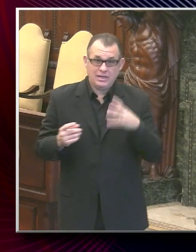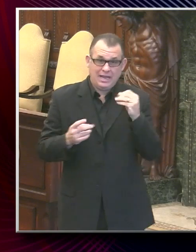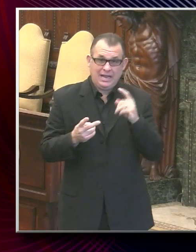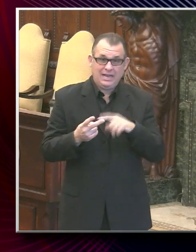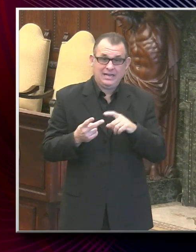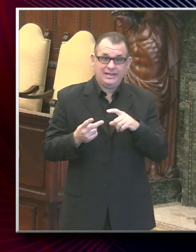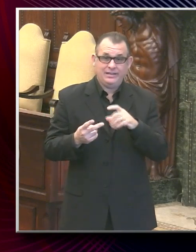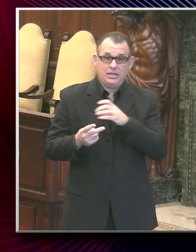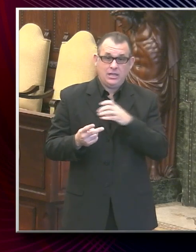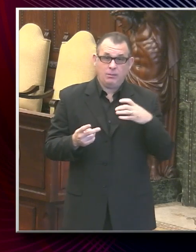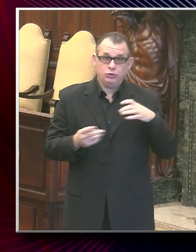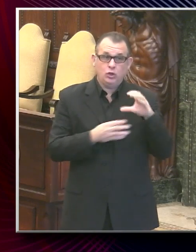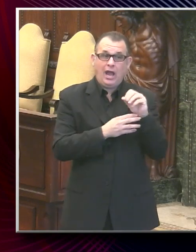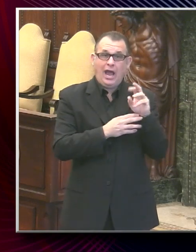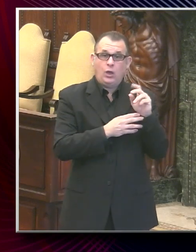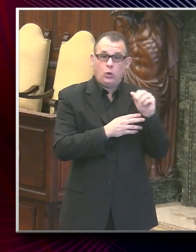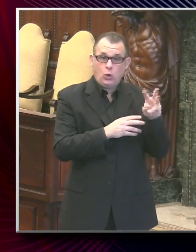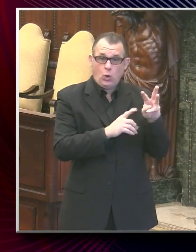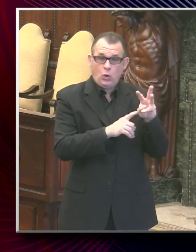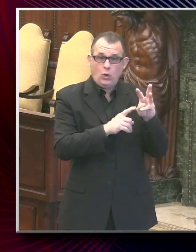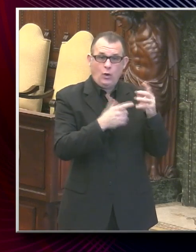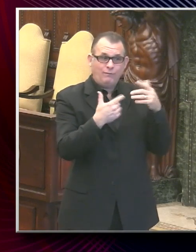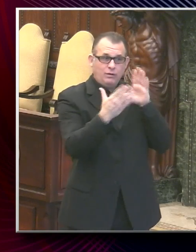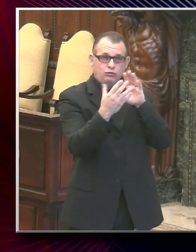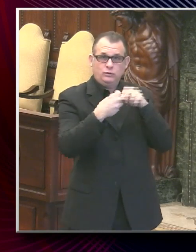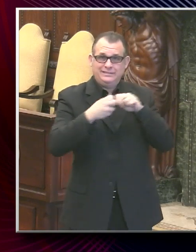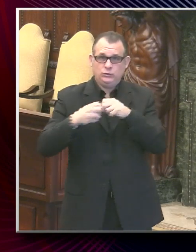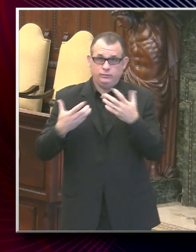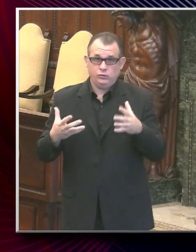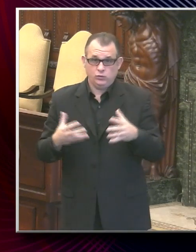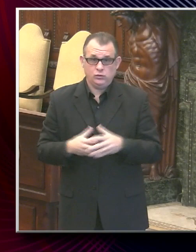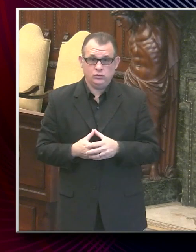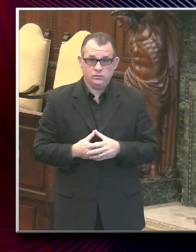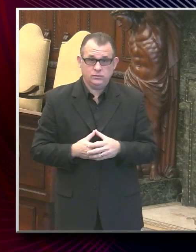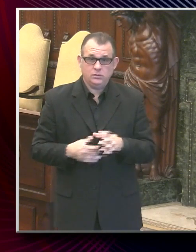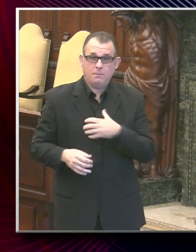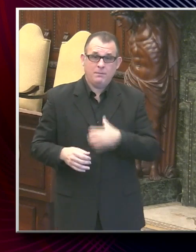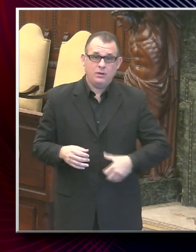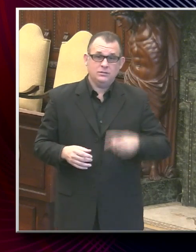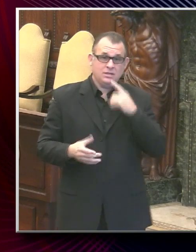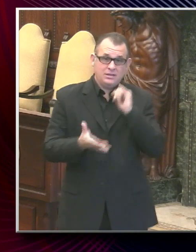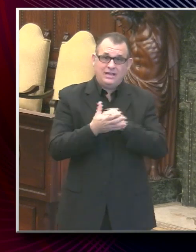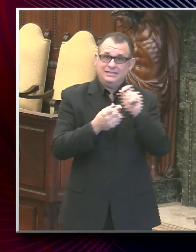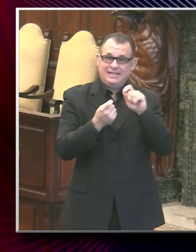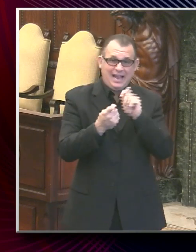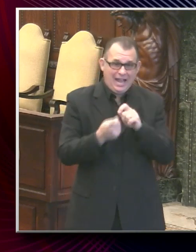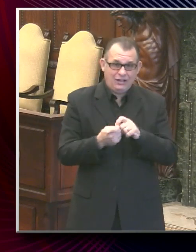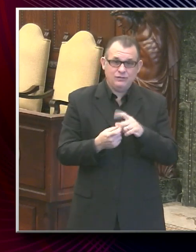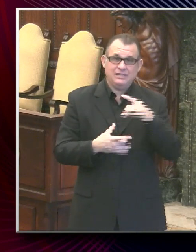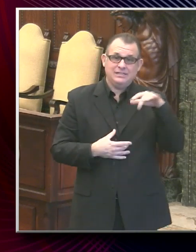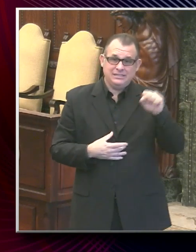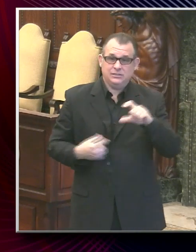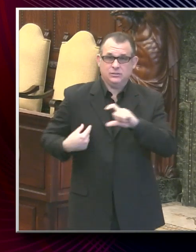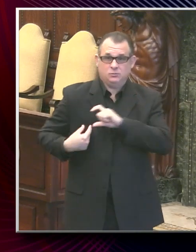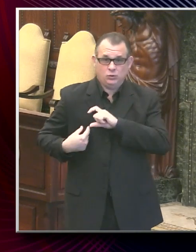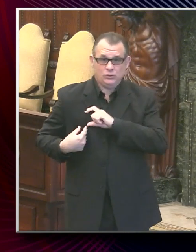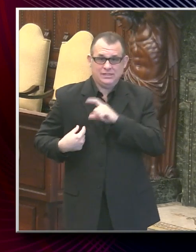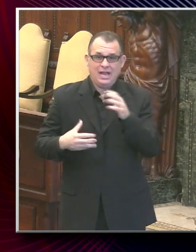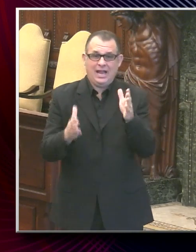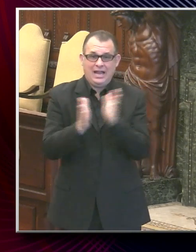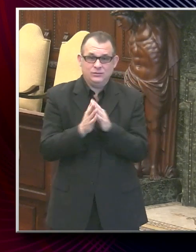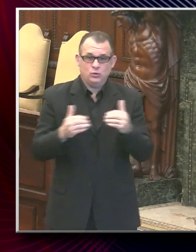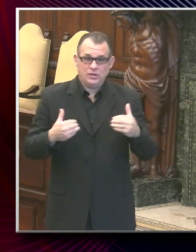issues in detail. I think that's totally accurate in that, yes, the police asked to have the